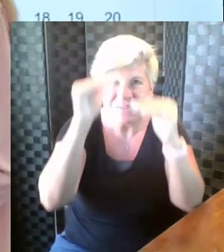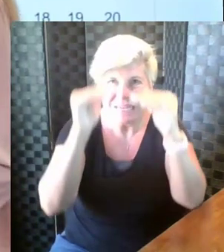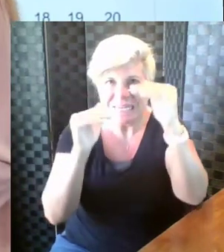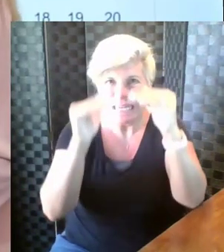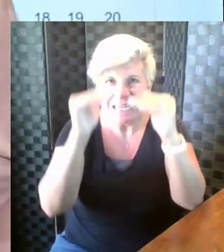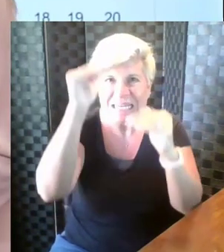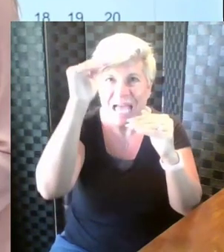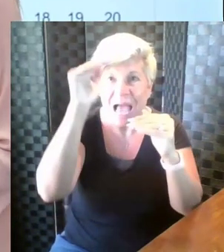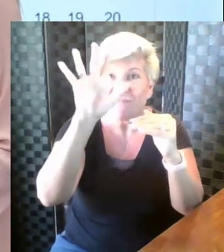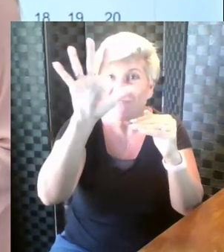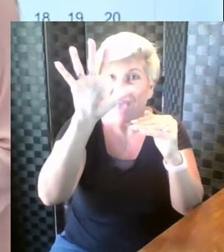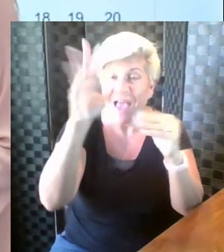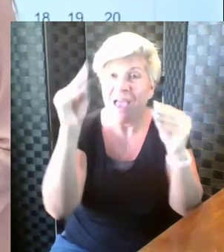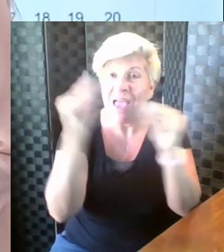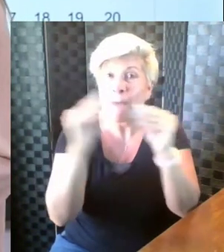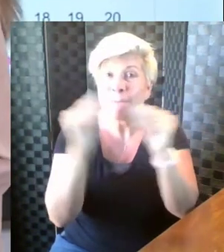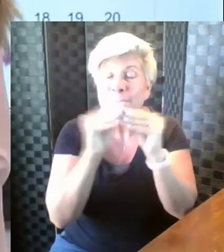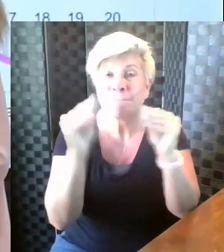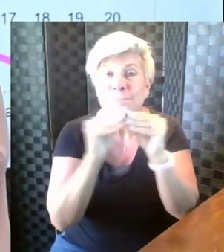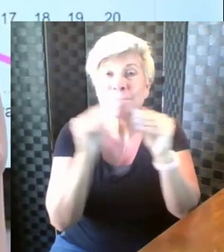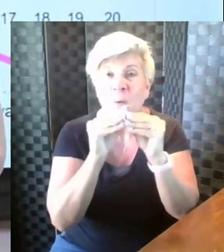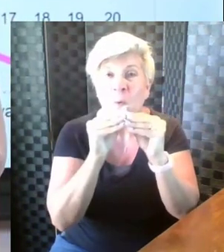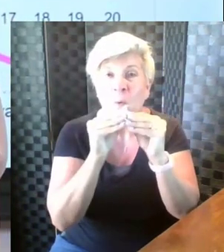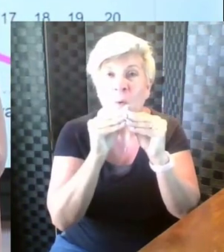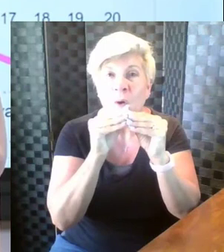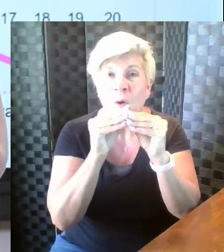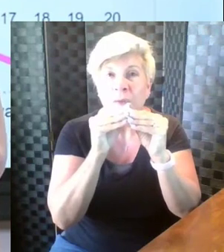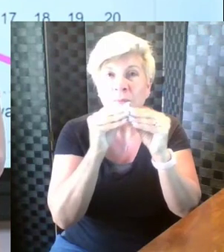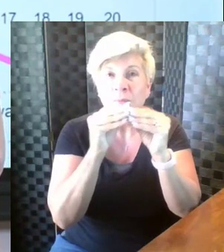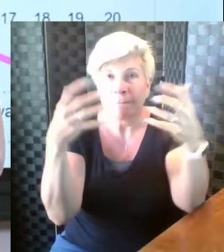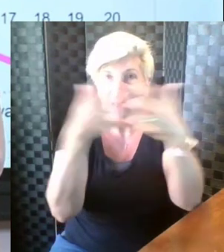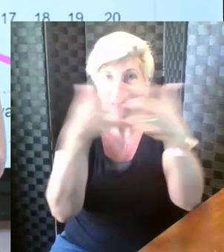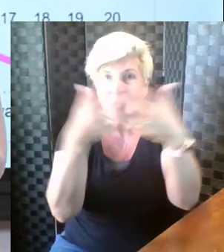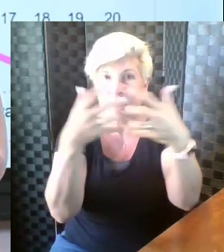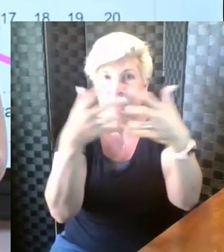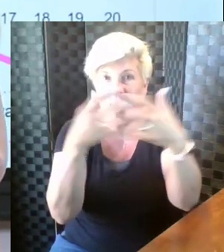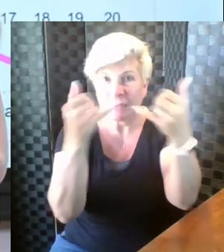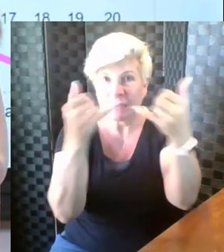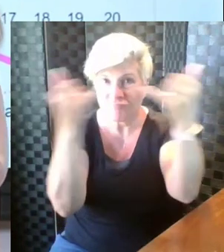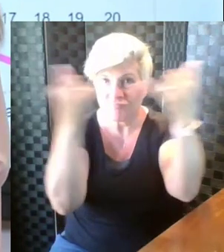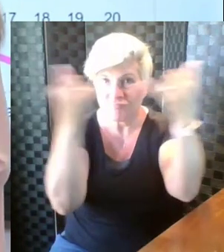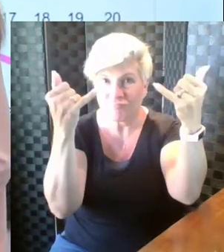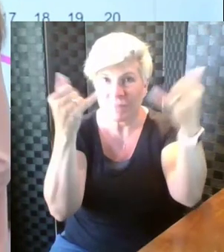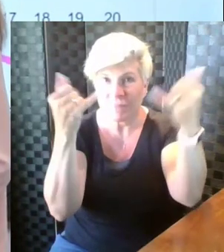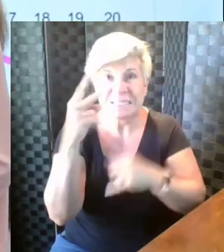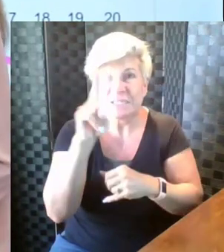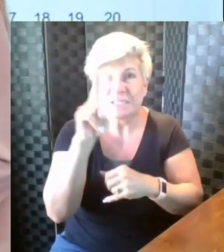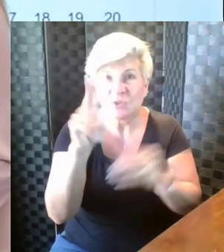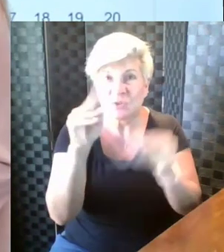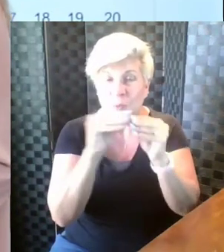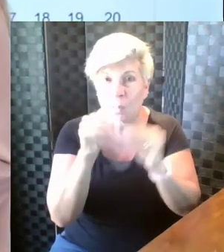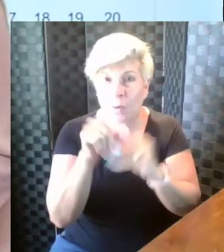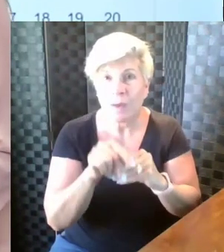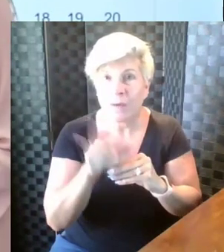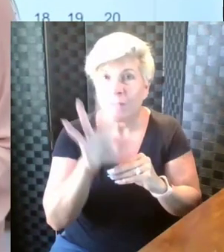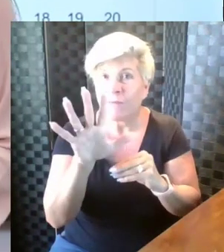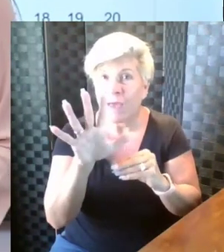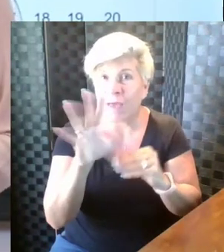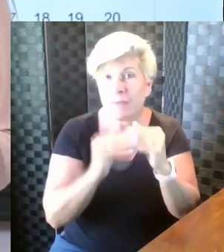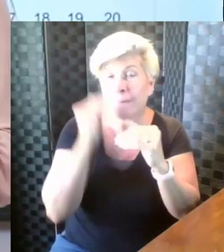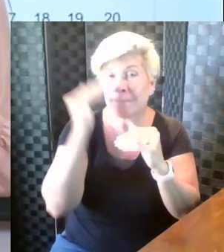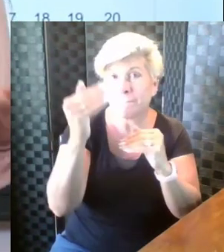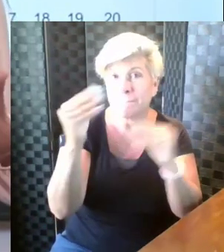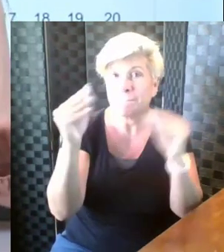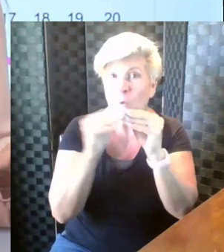visual. 5 is more than 3. We could even use our matching strategy. And I see that I have some left, so 5 is